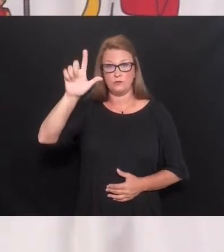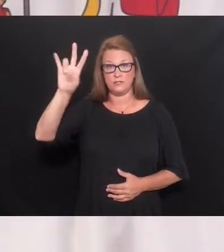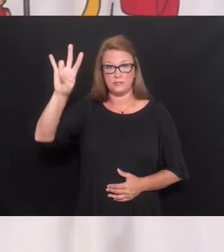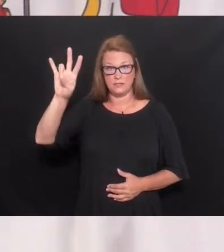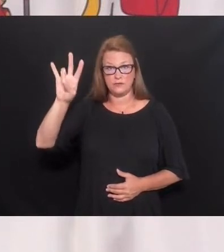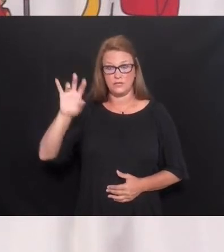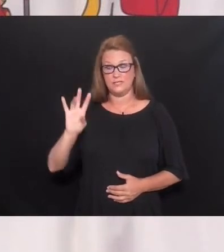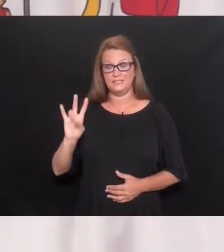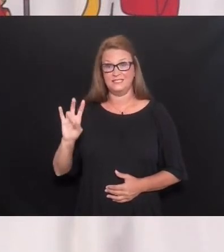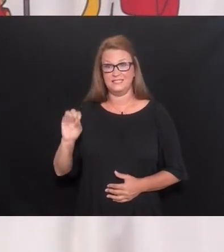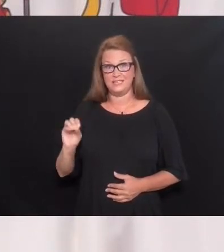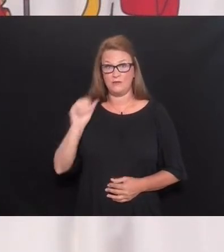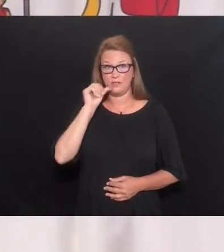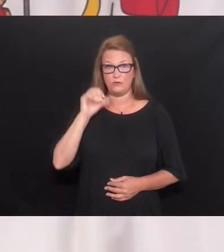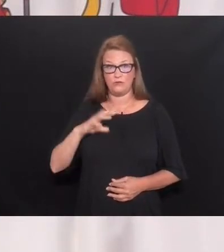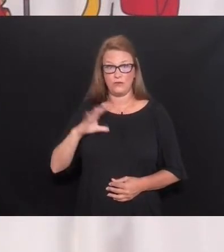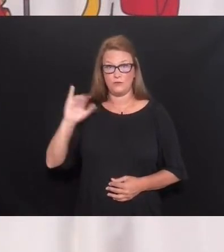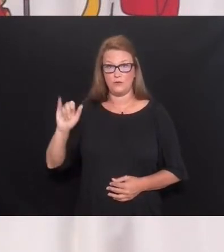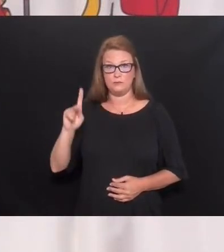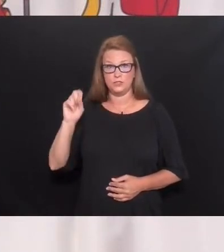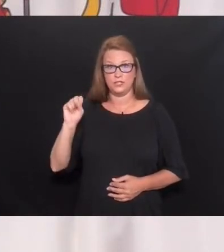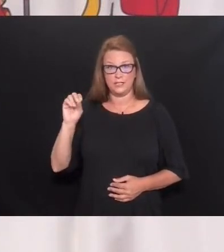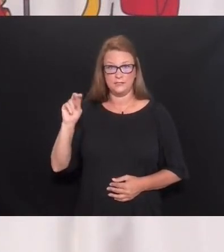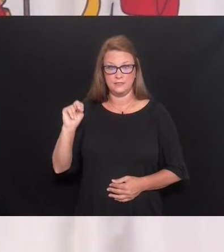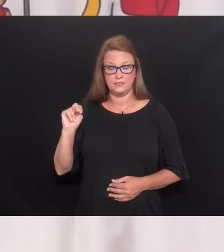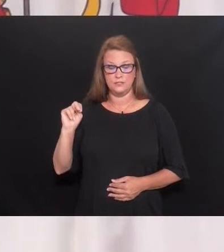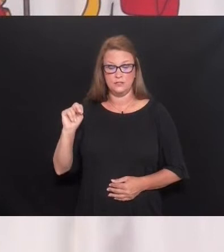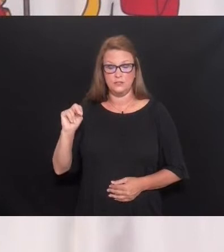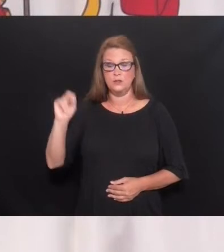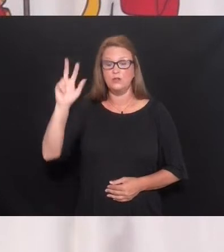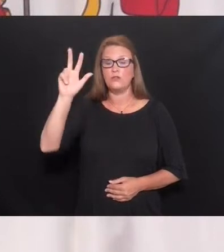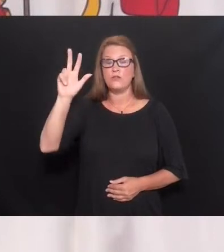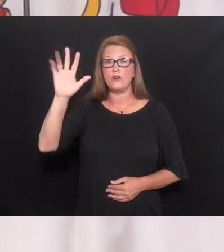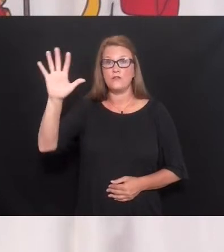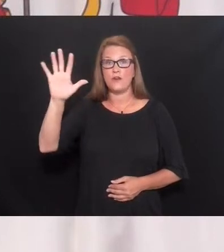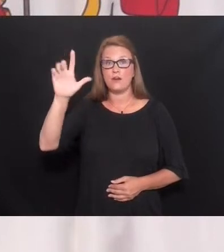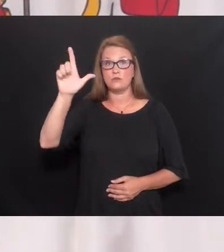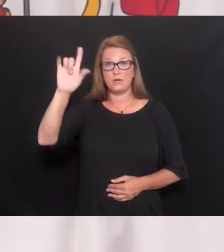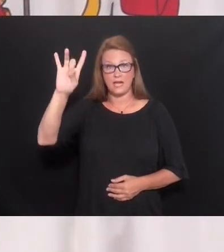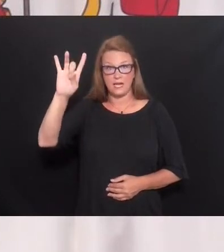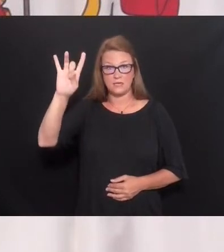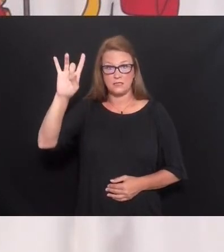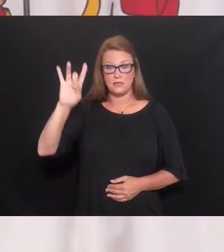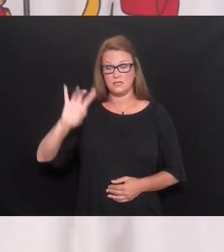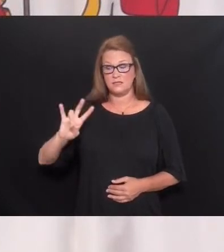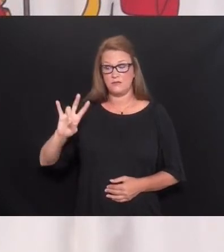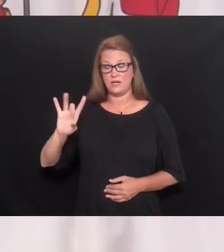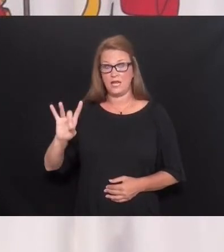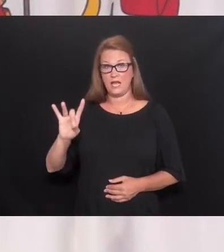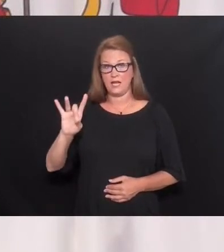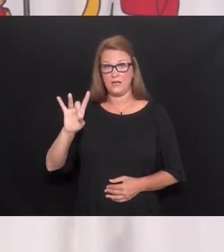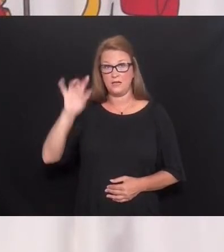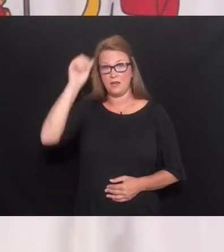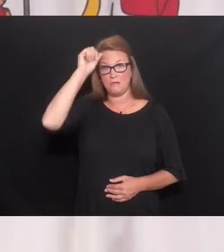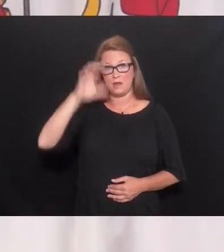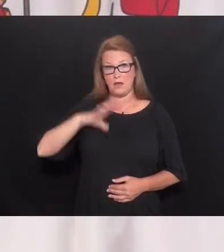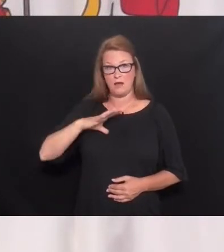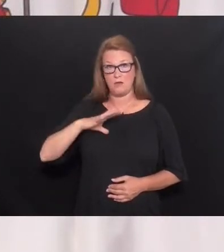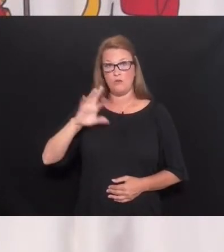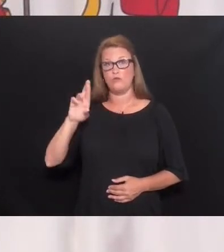a 70-year-old female from Jackson County. The 3,528th death, a 78-year-old male from Monroe